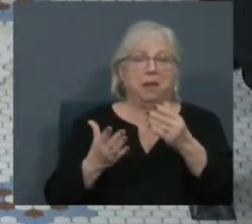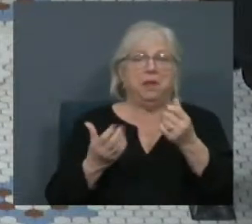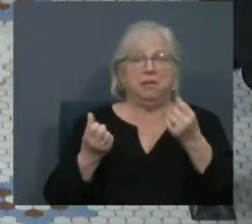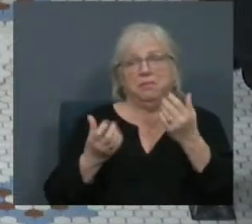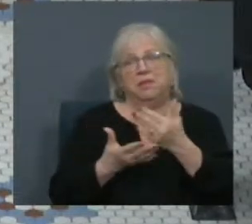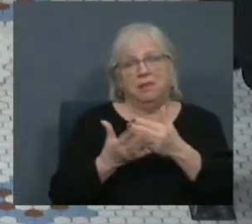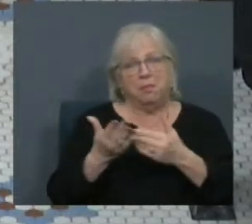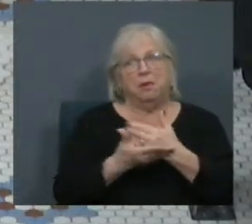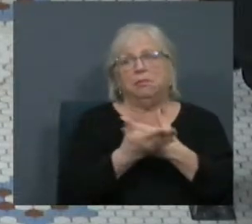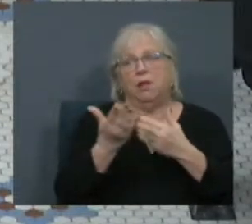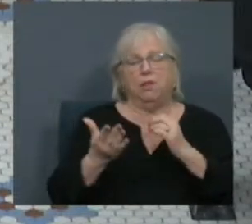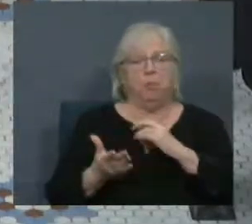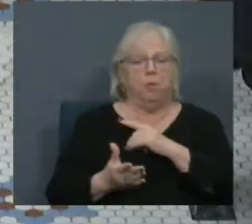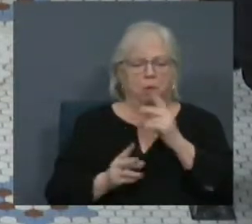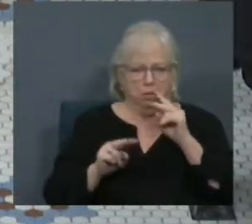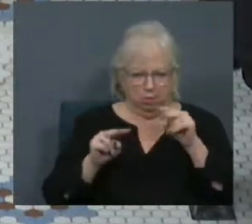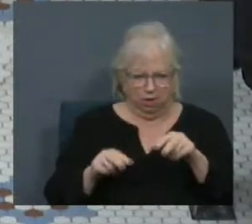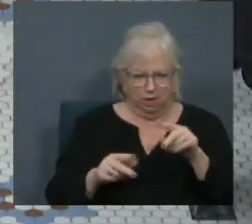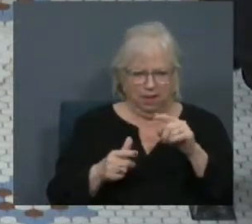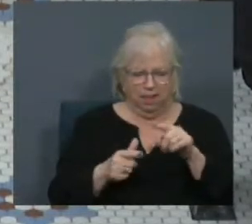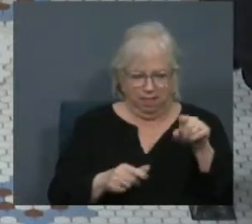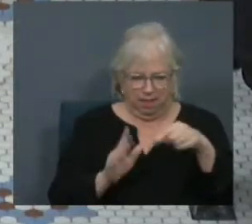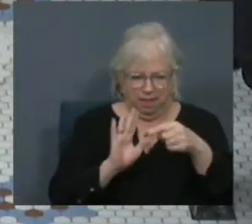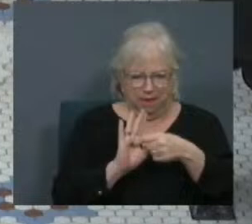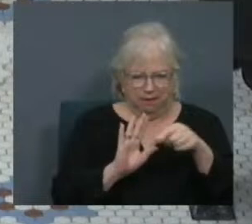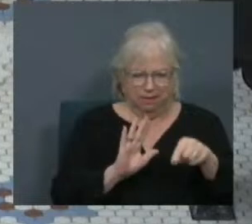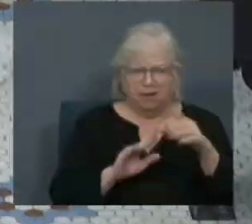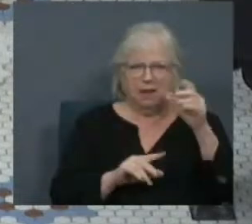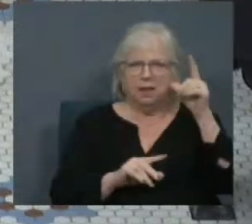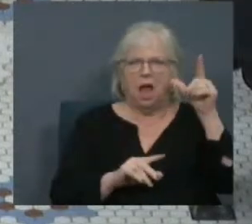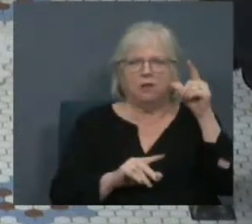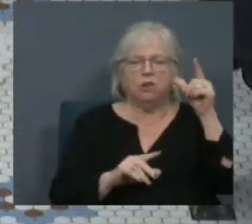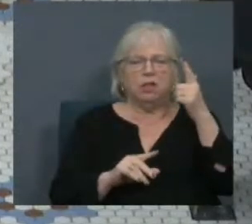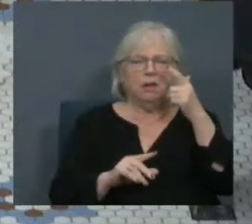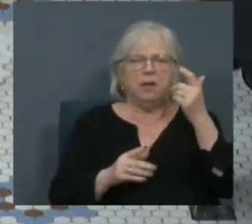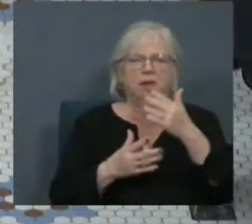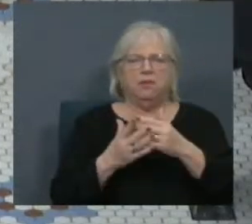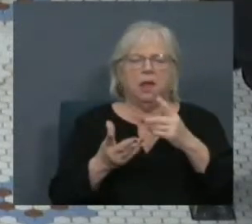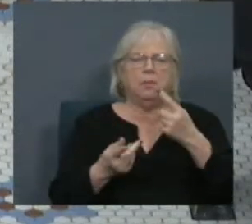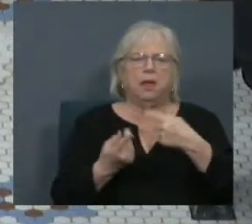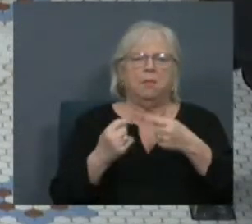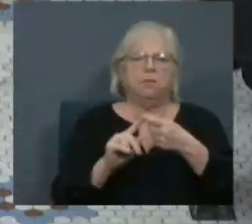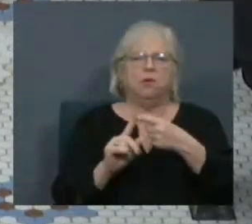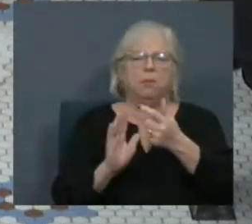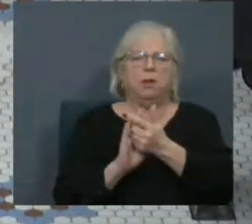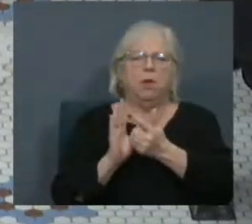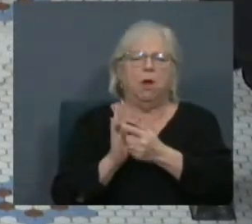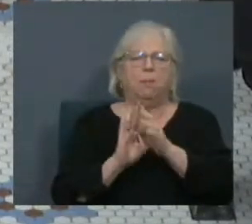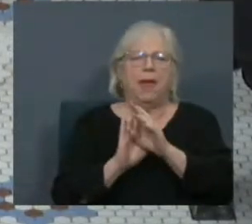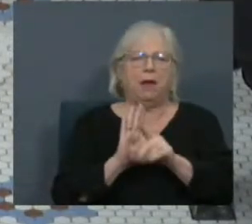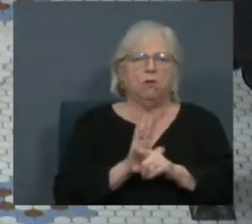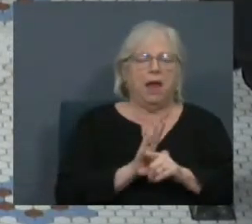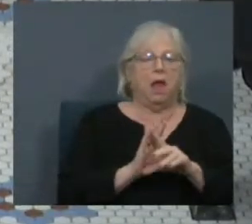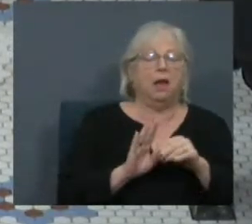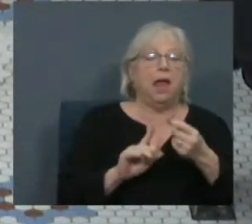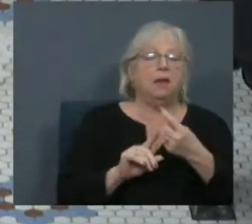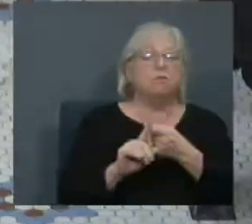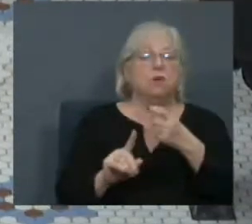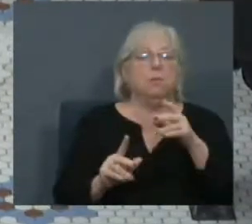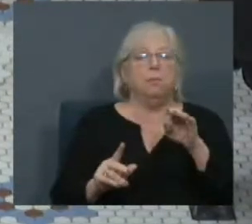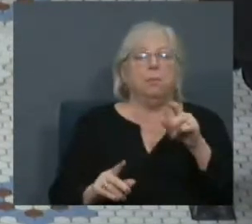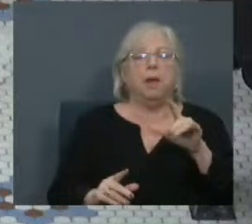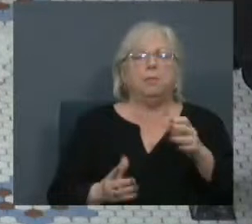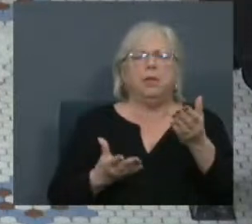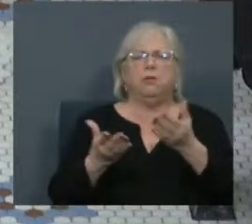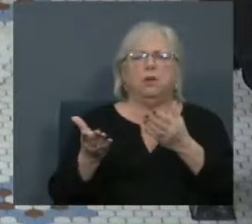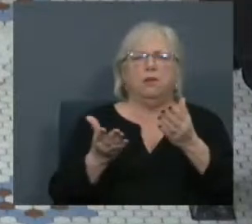board even looked at this logically, because a lot of you come from a law background and from public service and saw